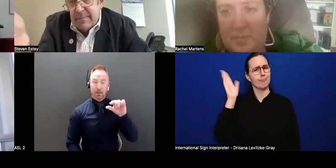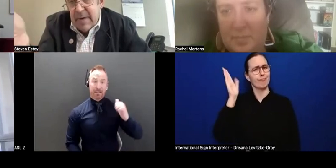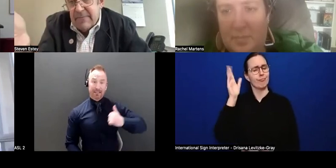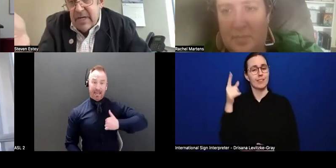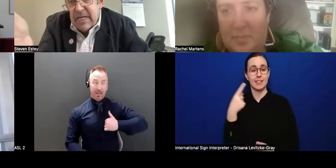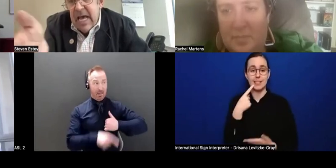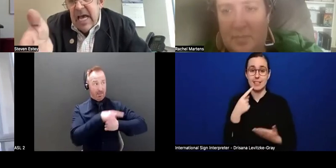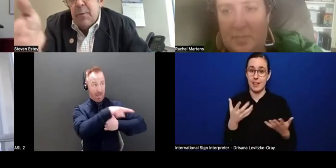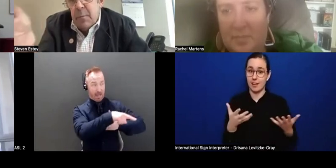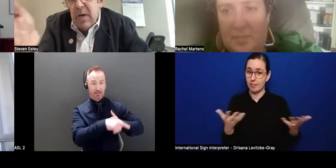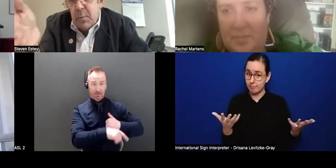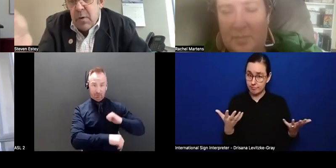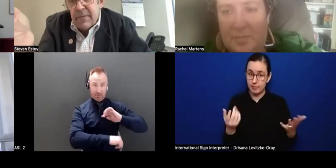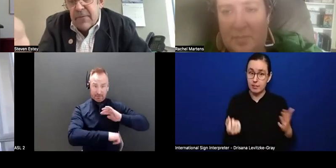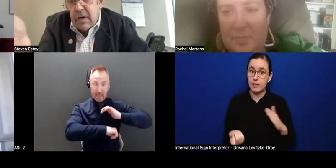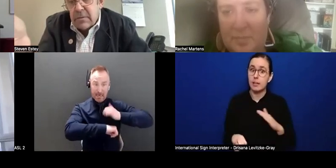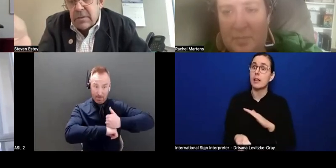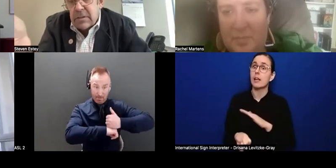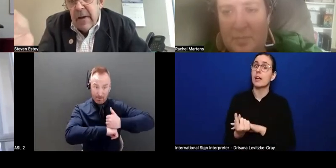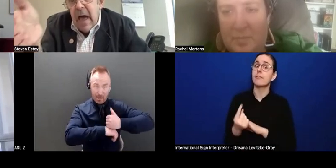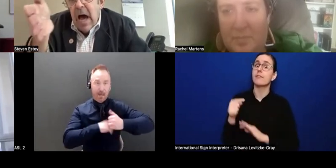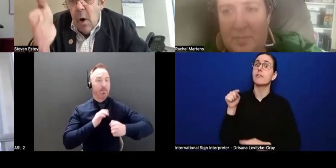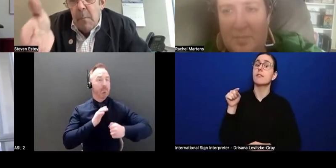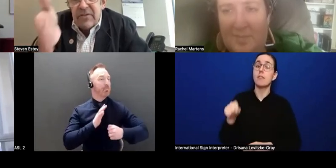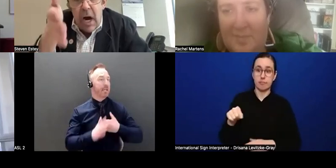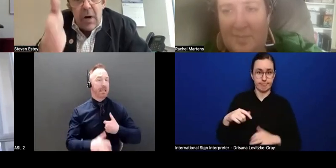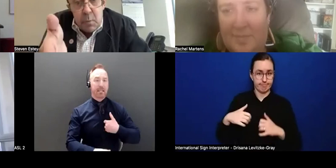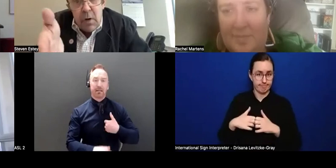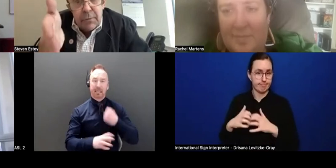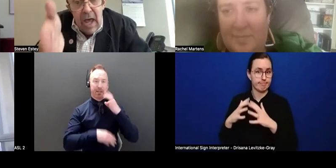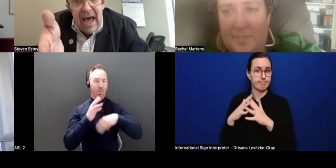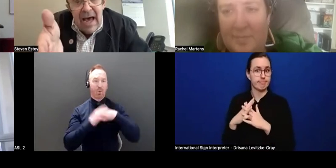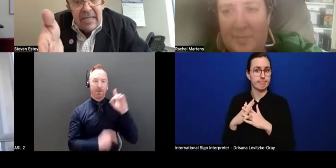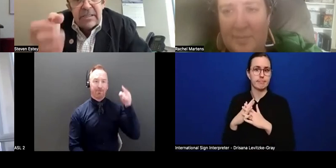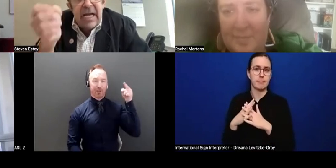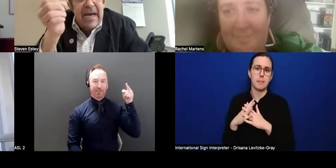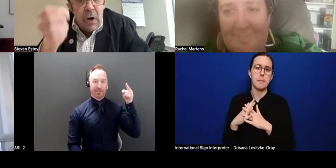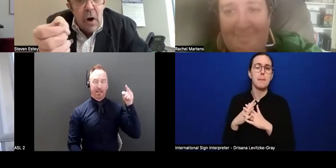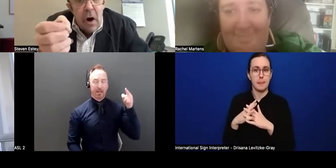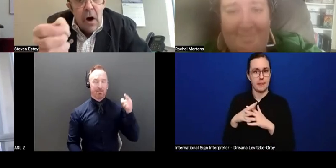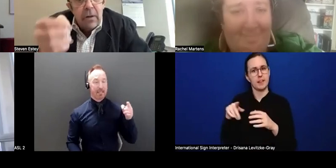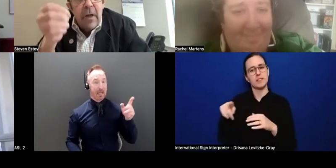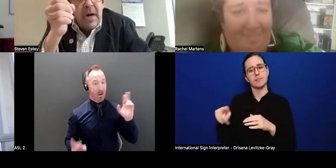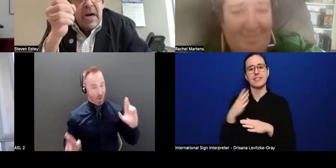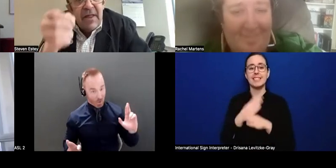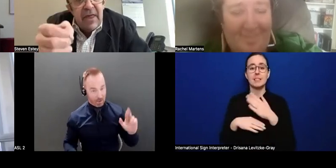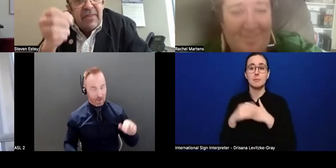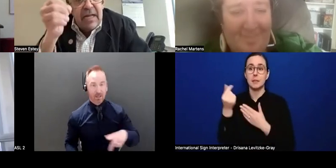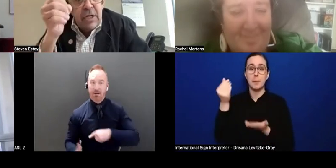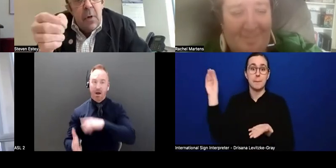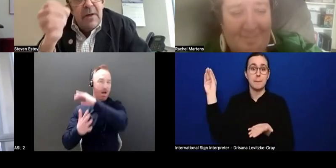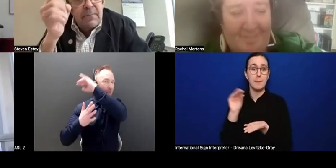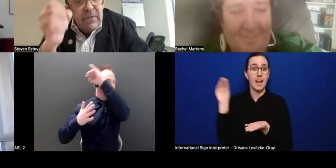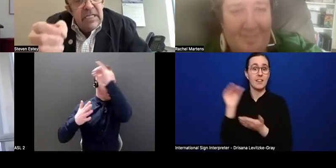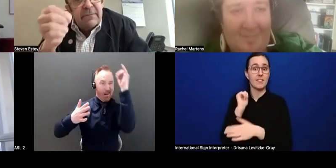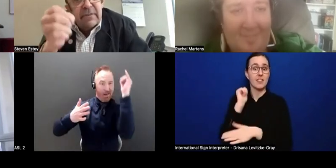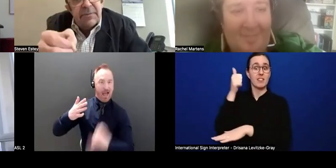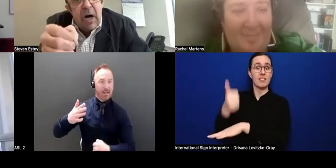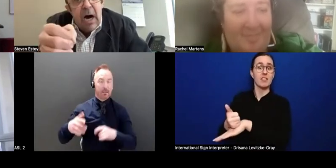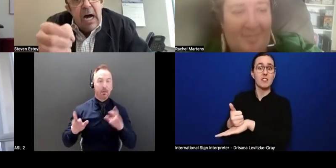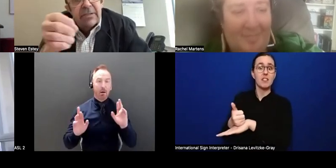disability benefit, it will be a world first. I hope it's not a world last at all, but I think that, it